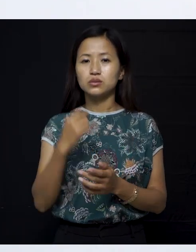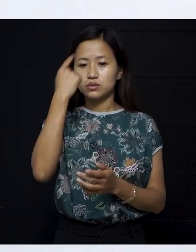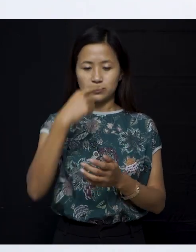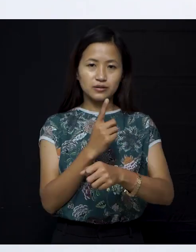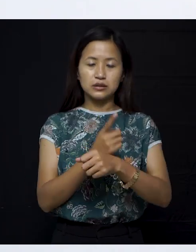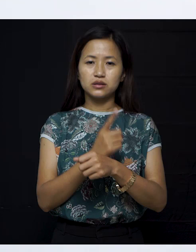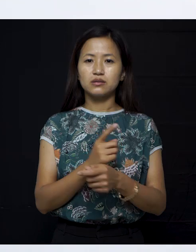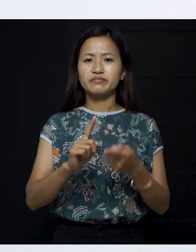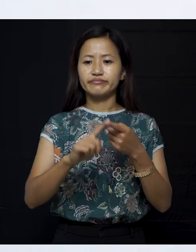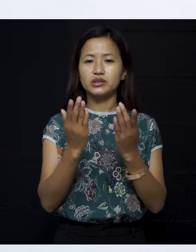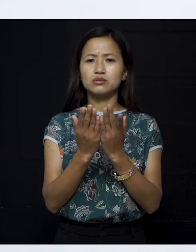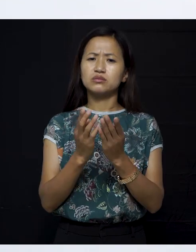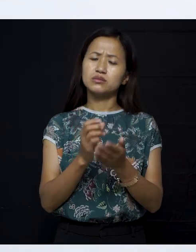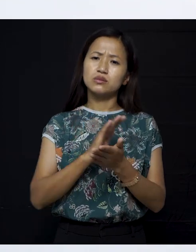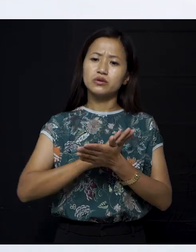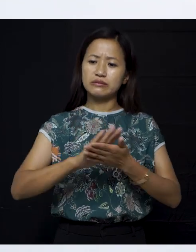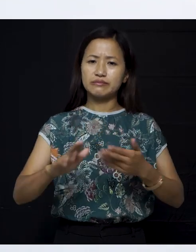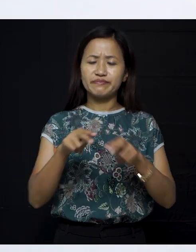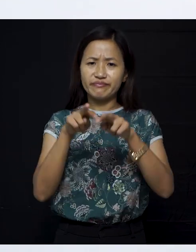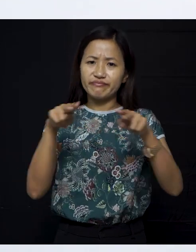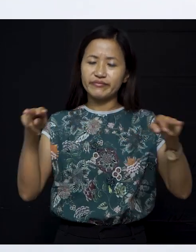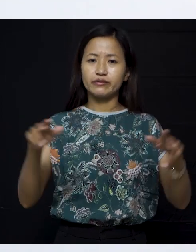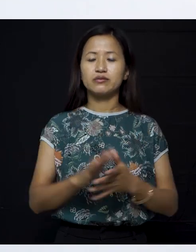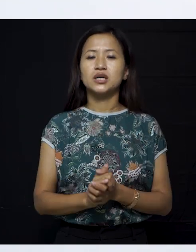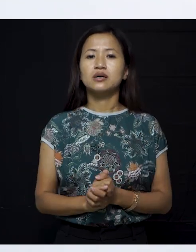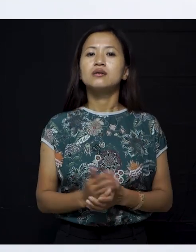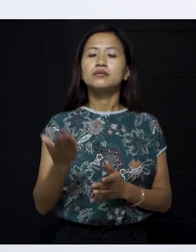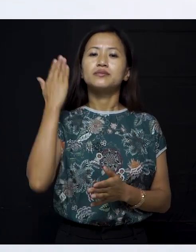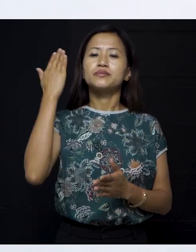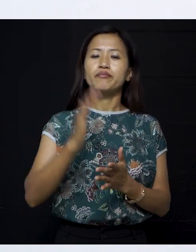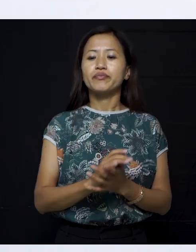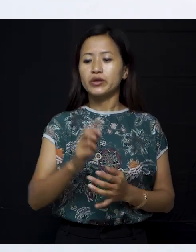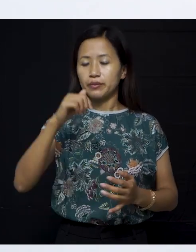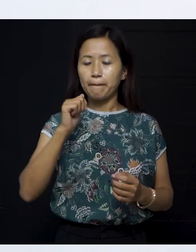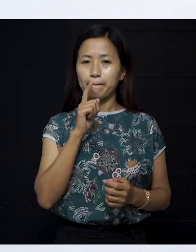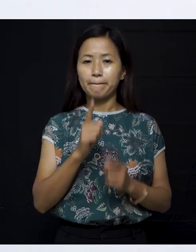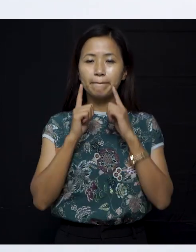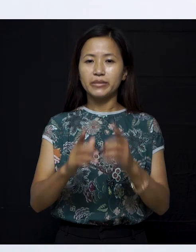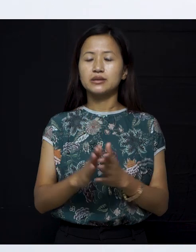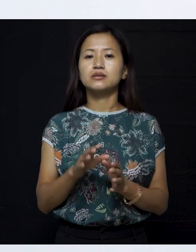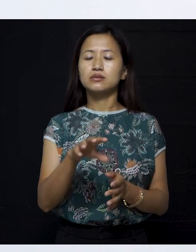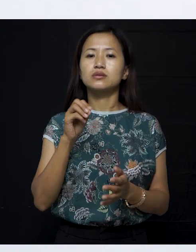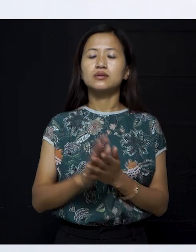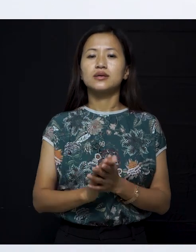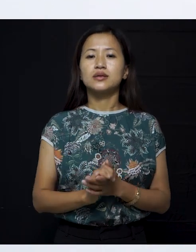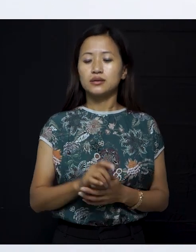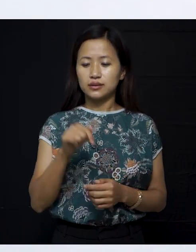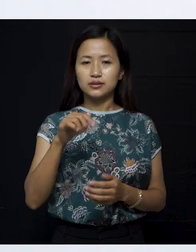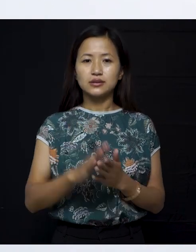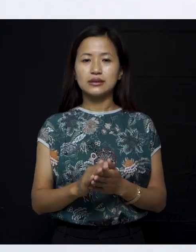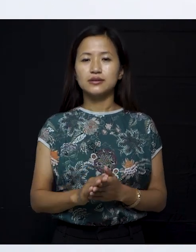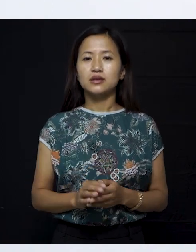was totally different from the present generation. But as India got independence, they also got influence from the